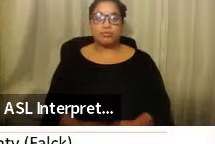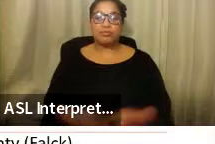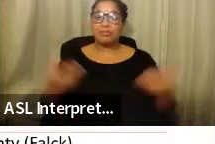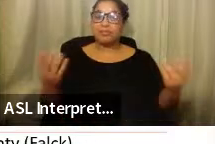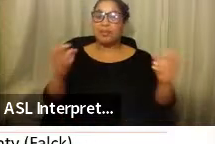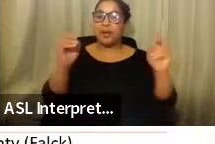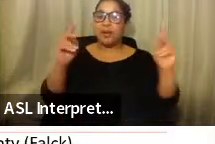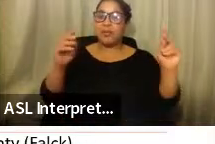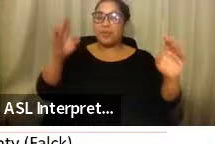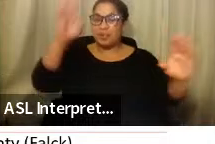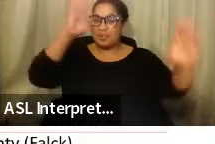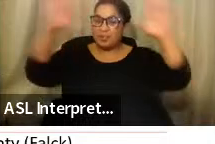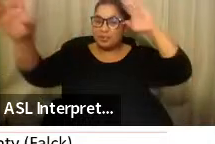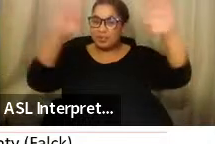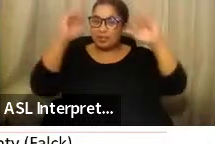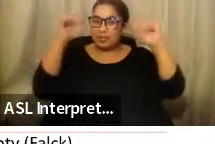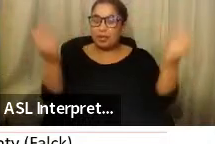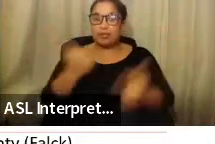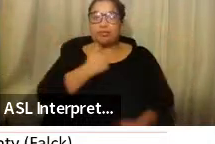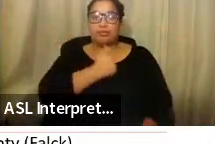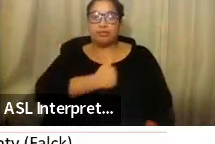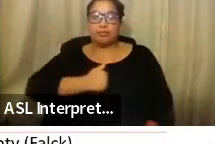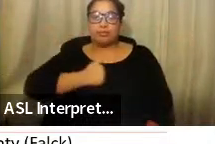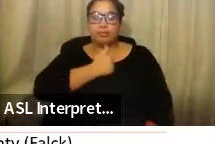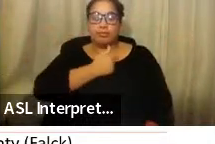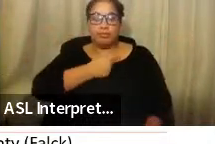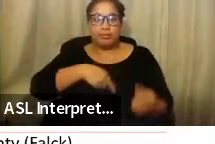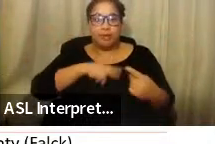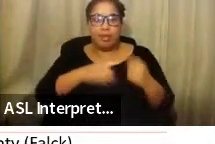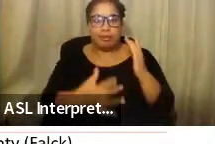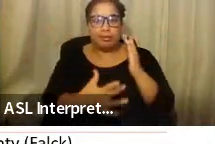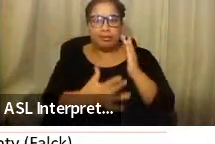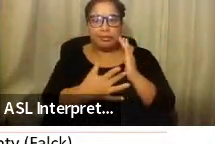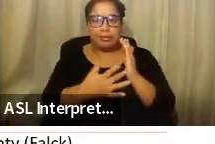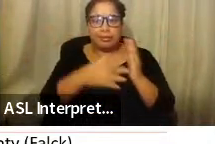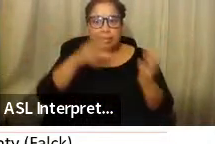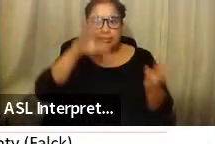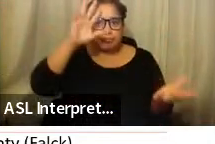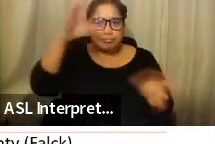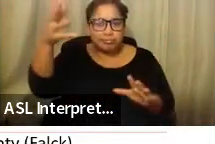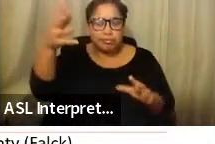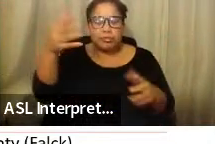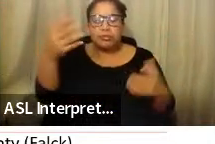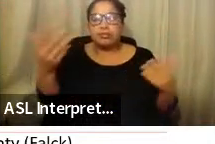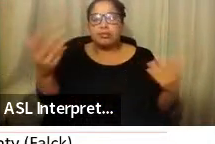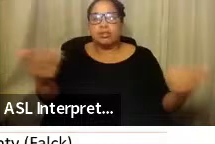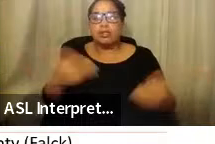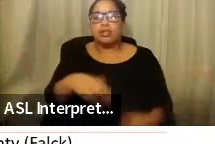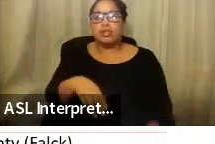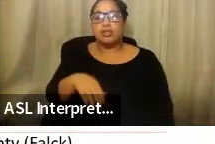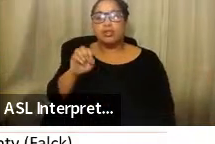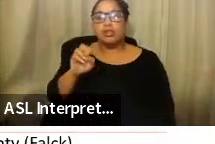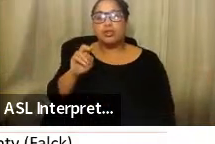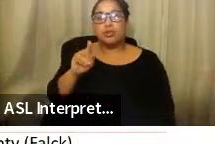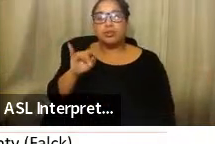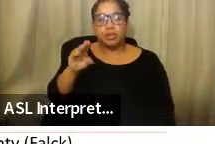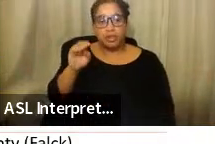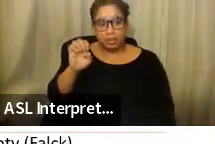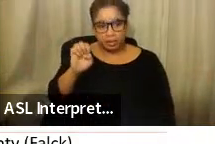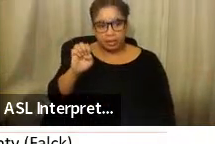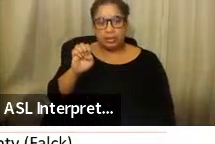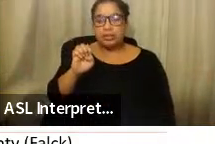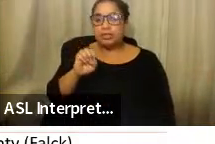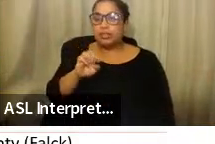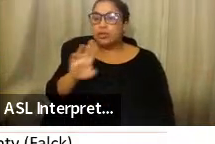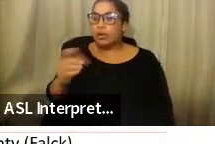Okay, greetings, everybody. Sorry for the tech snafu. Eunice, in response